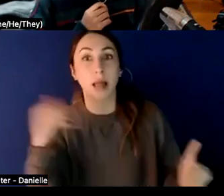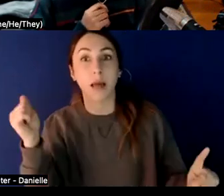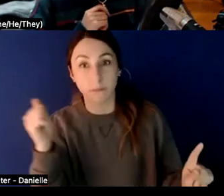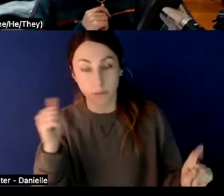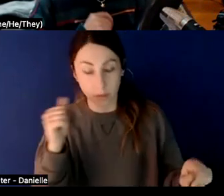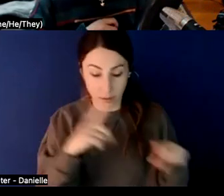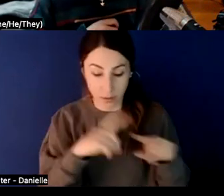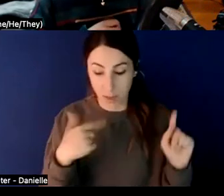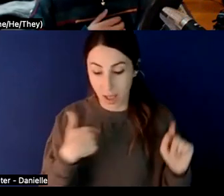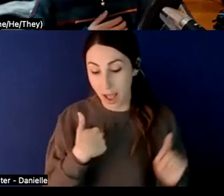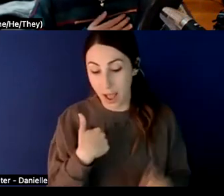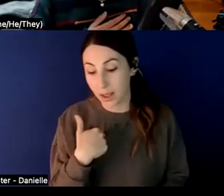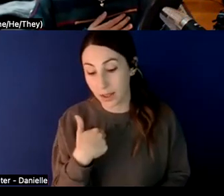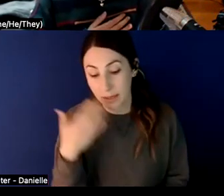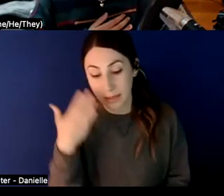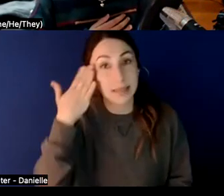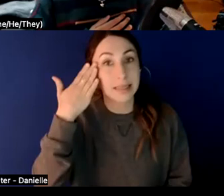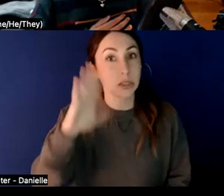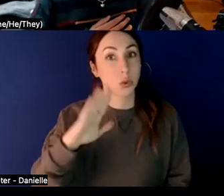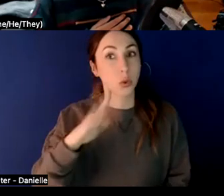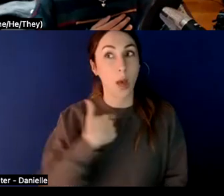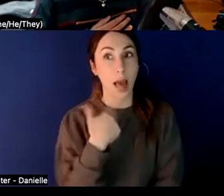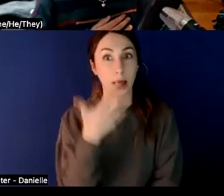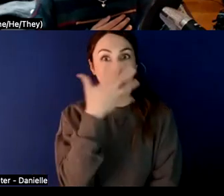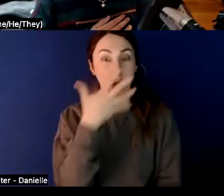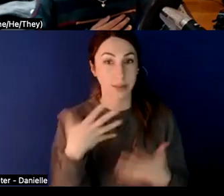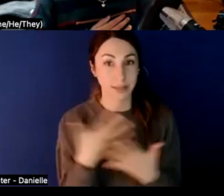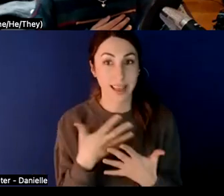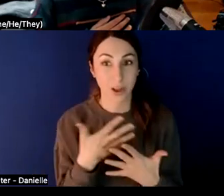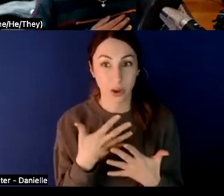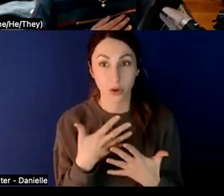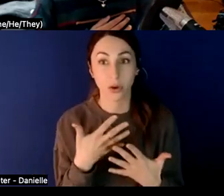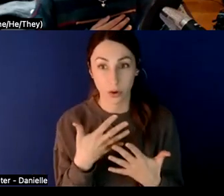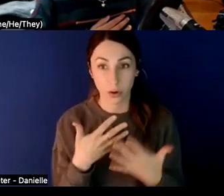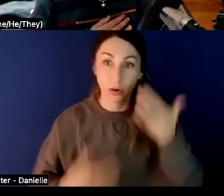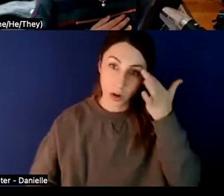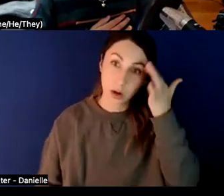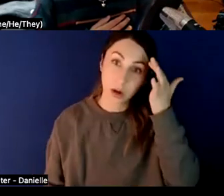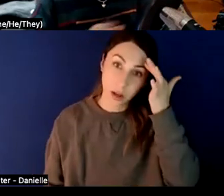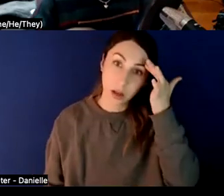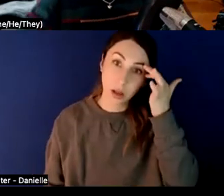I didn't know that I looked scared, because I